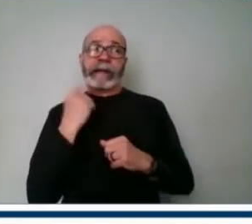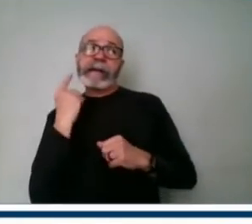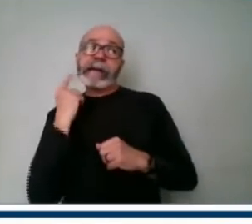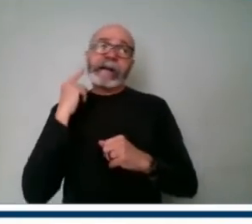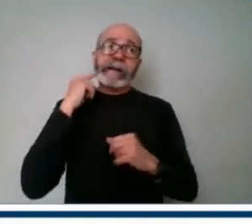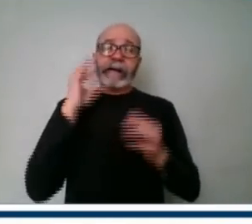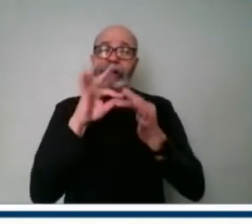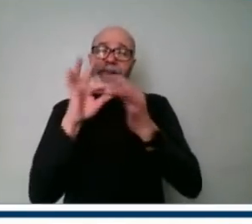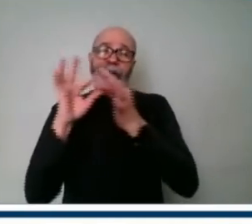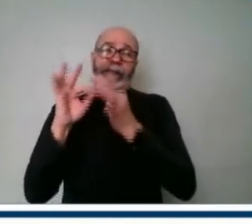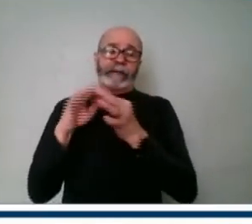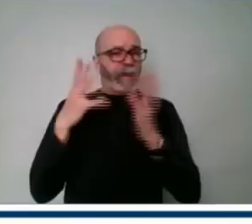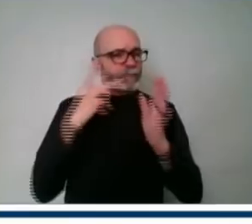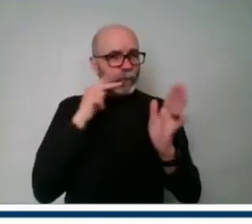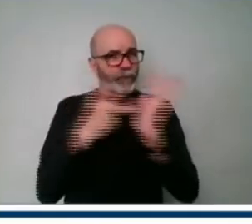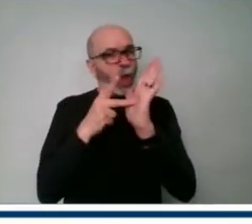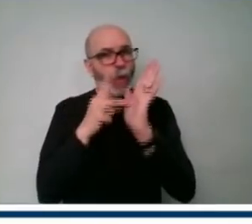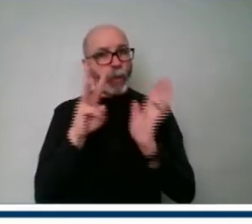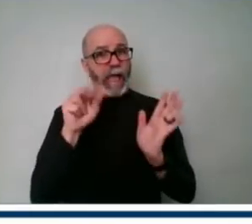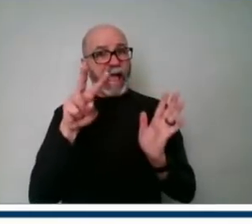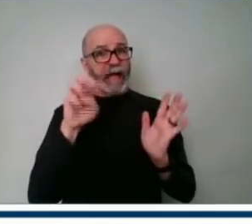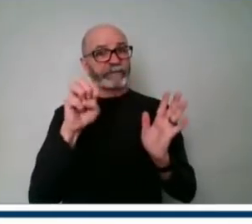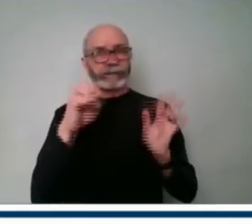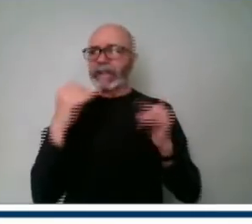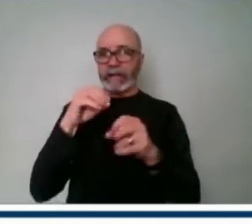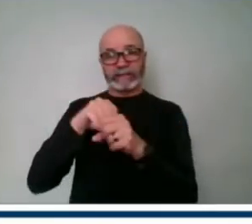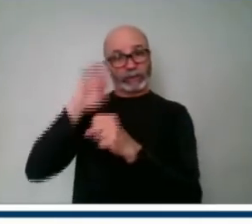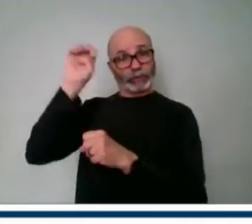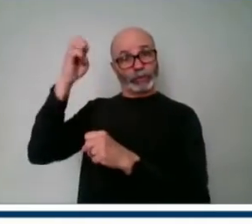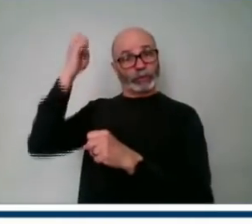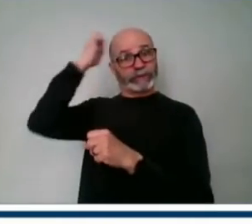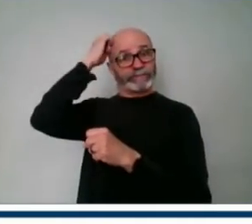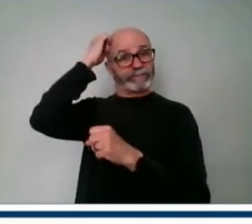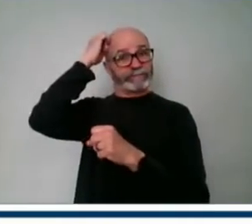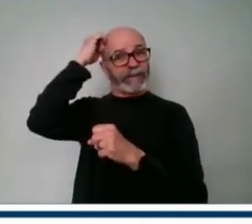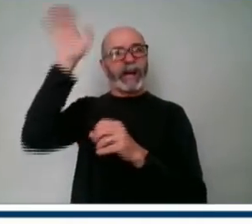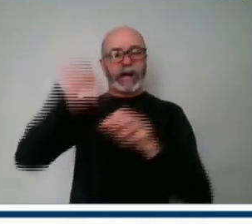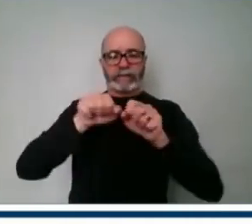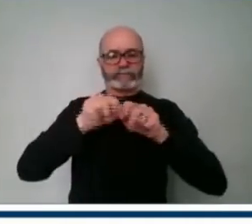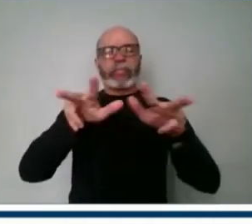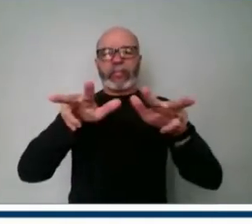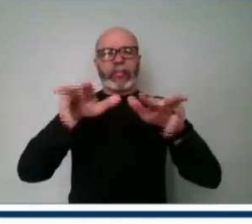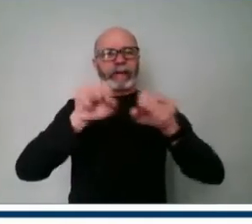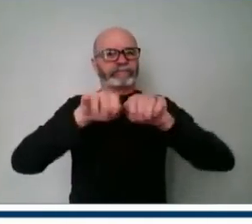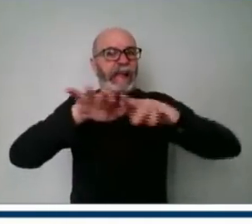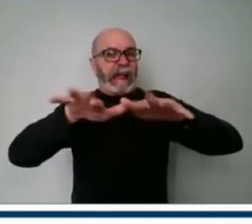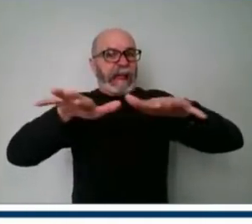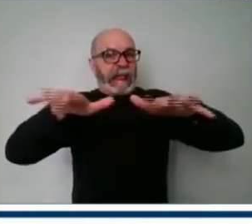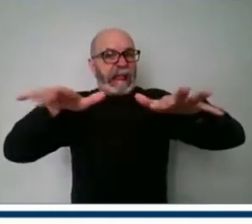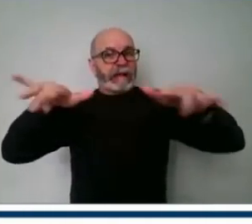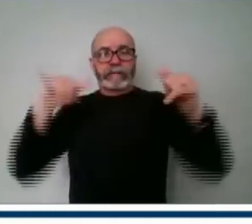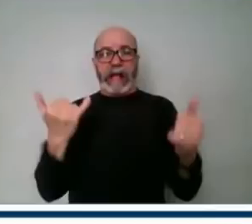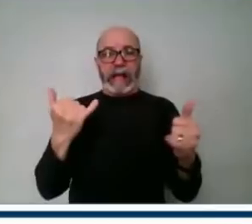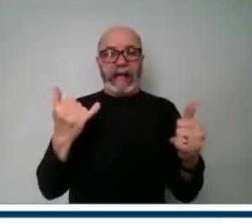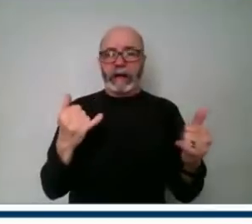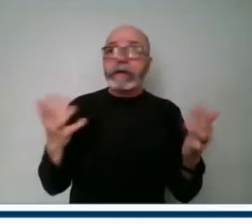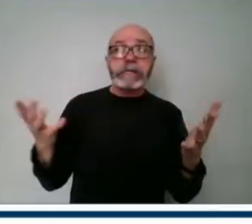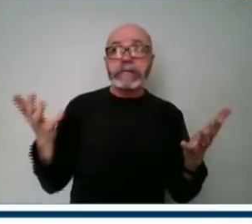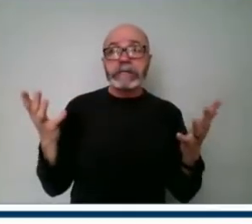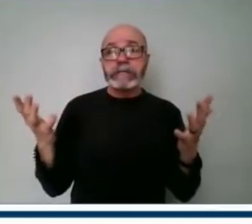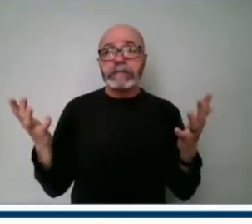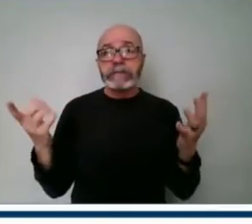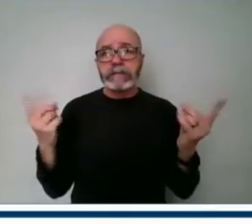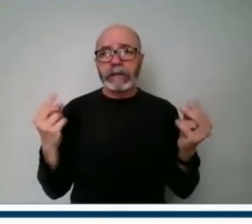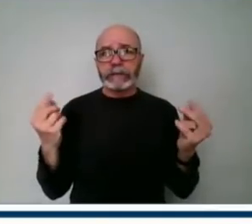in Europe. Many countries are locking down yet again. There's real concern about multiple variants in the United